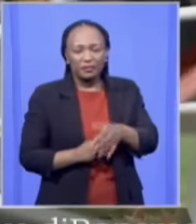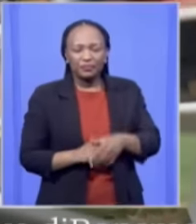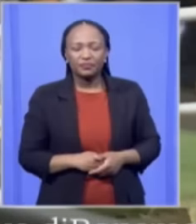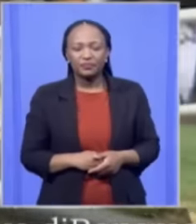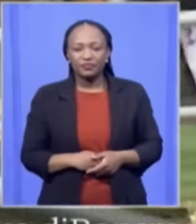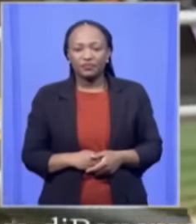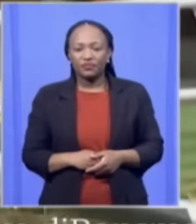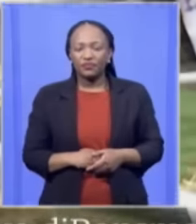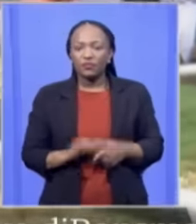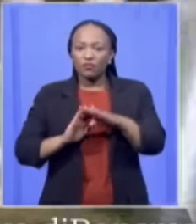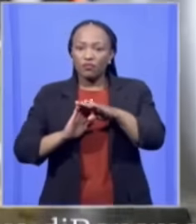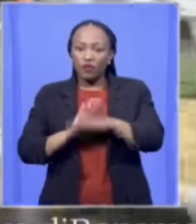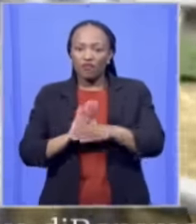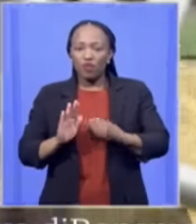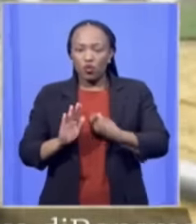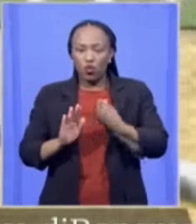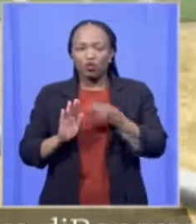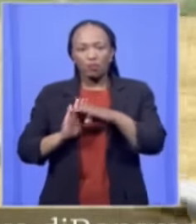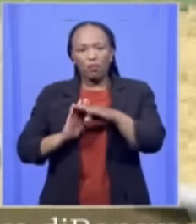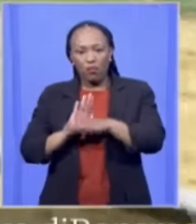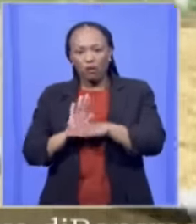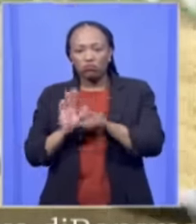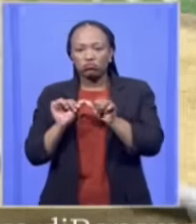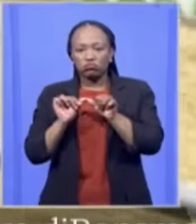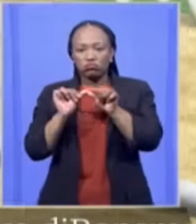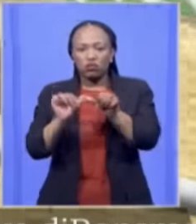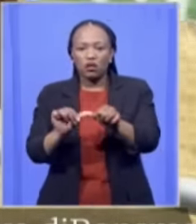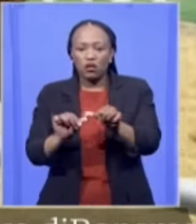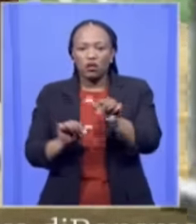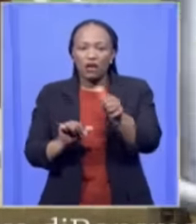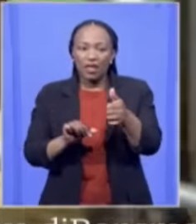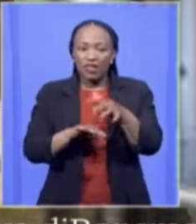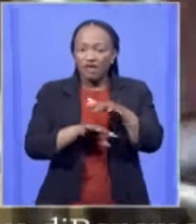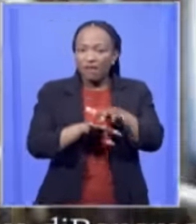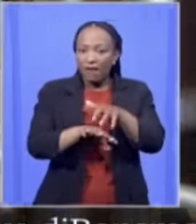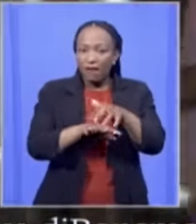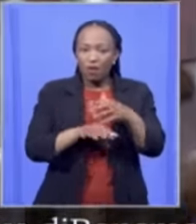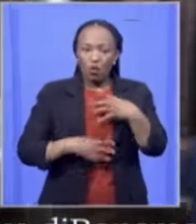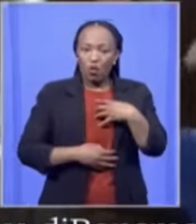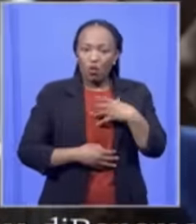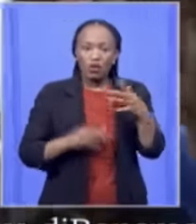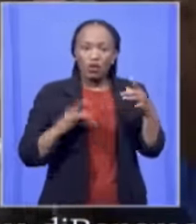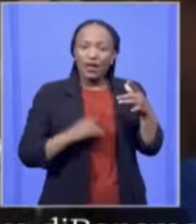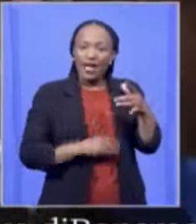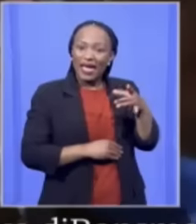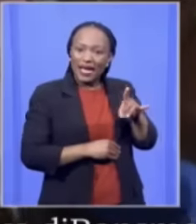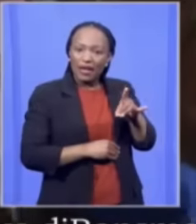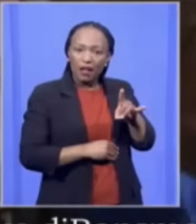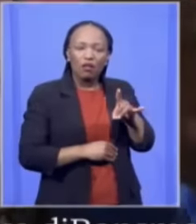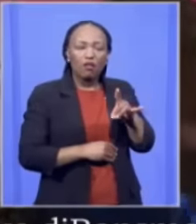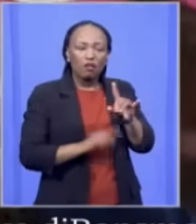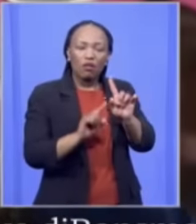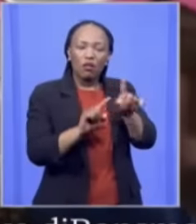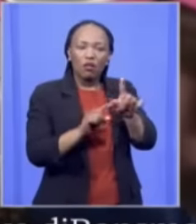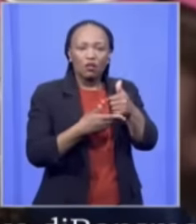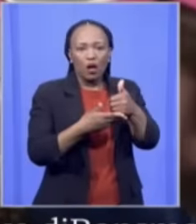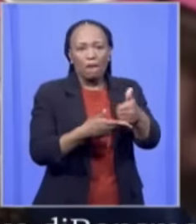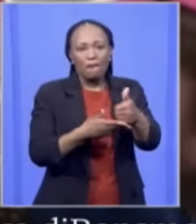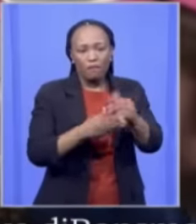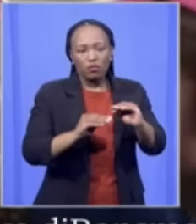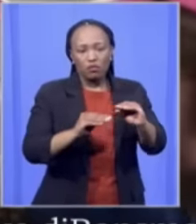la go matlafatsa bašwa le a tswelela mo go tla etelwang balemirui bao ba farologaneng ka maitlhomo go ba matlafatsa ka kitso.